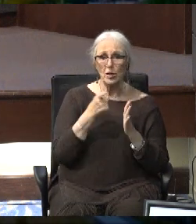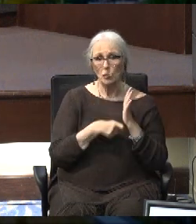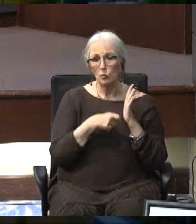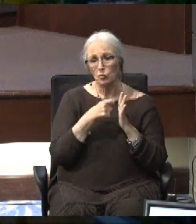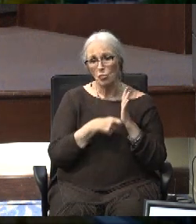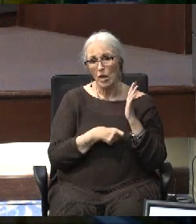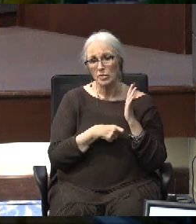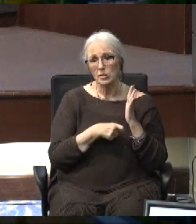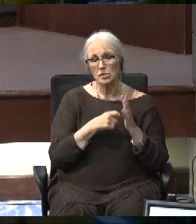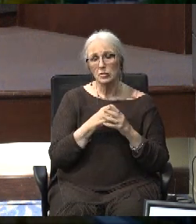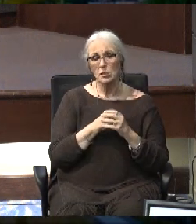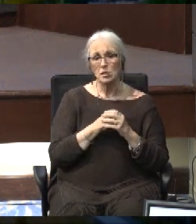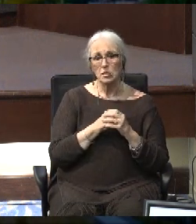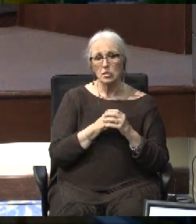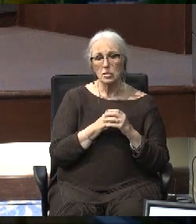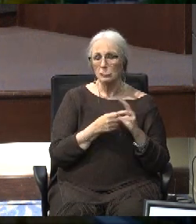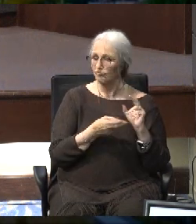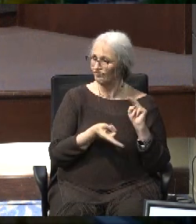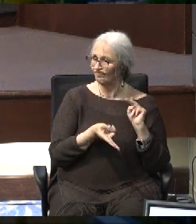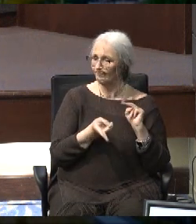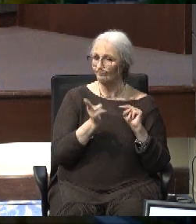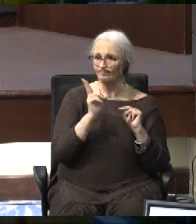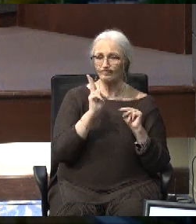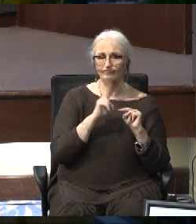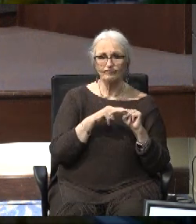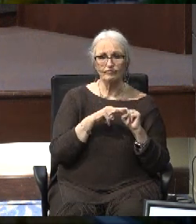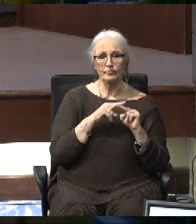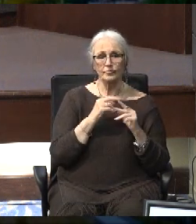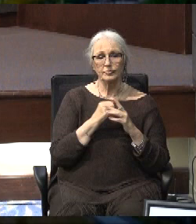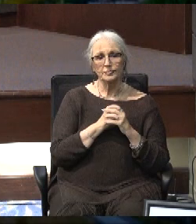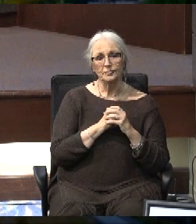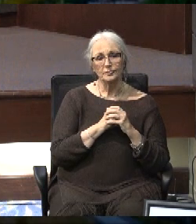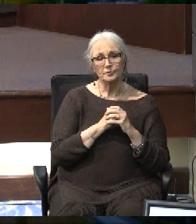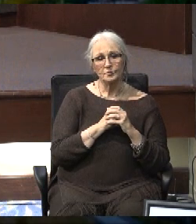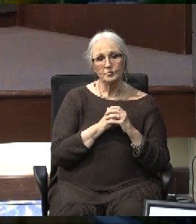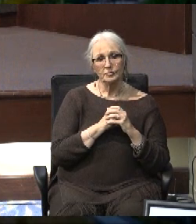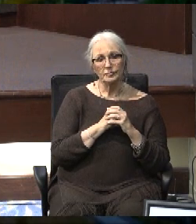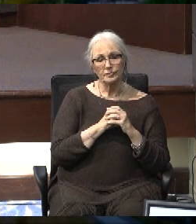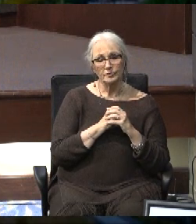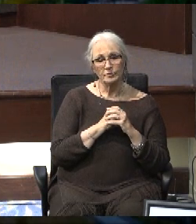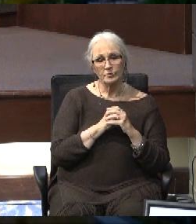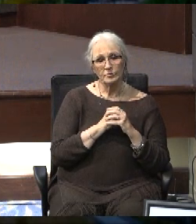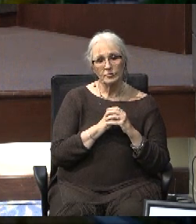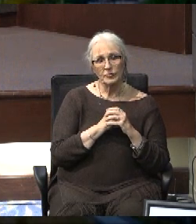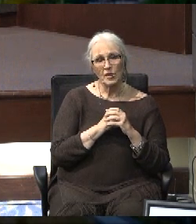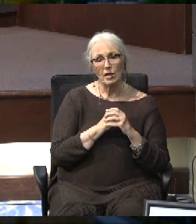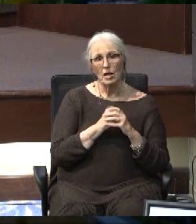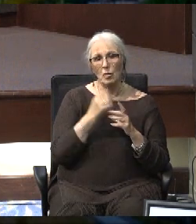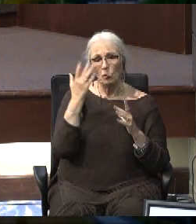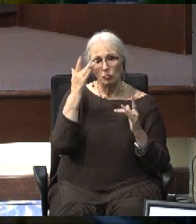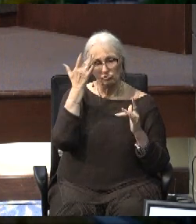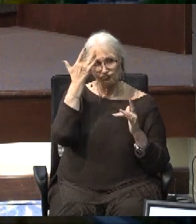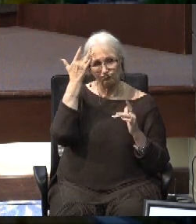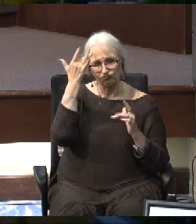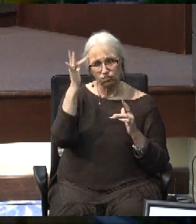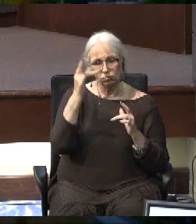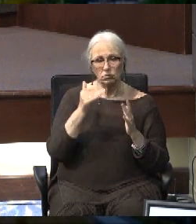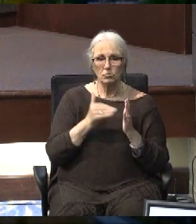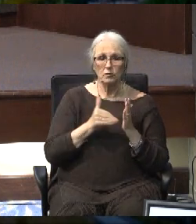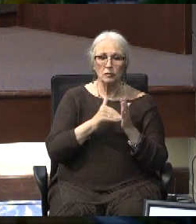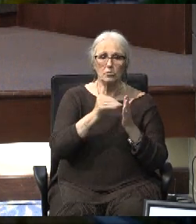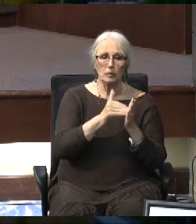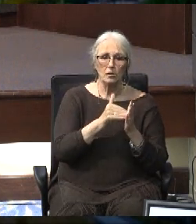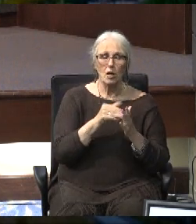prices in accordance have gone up. And that's in tandem to the sophistication and frequency of